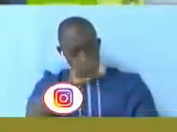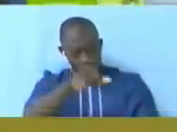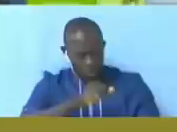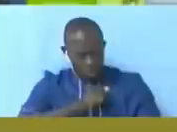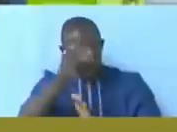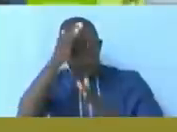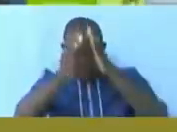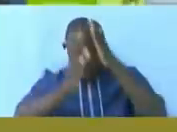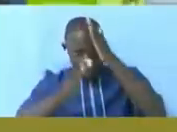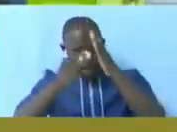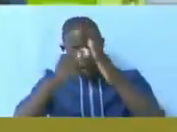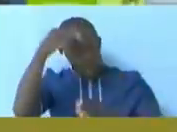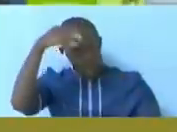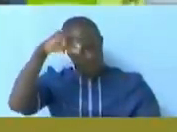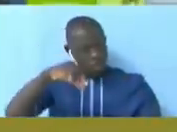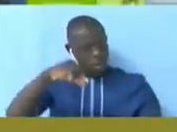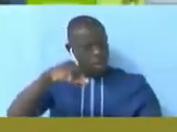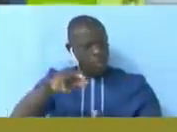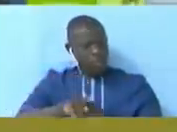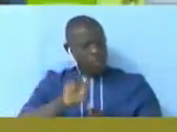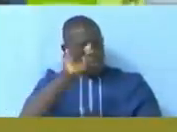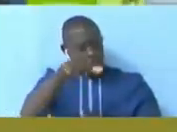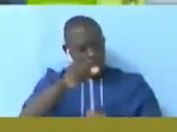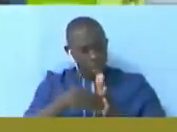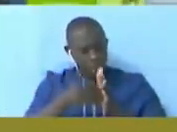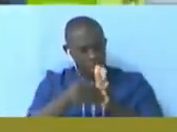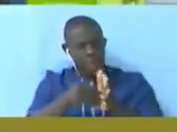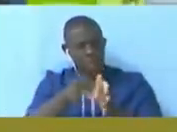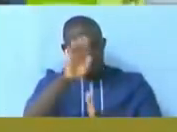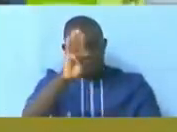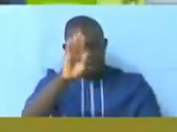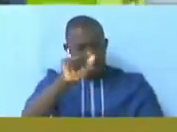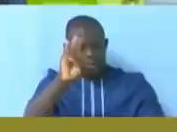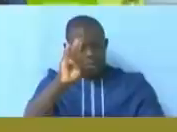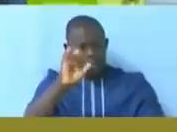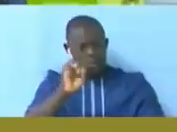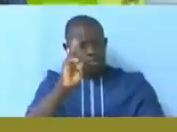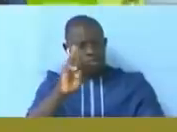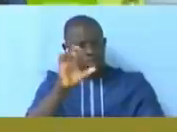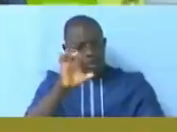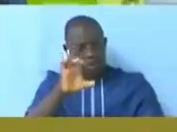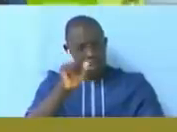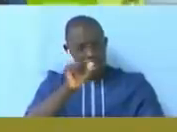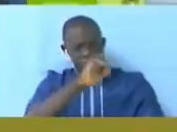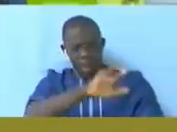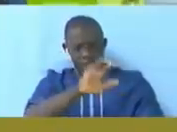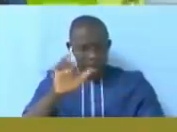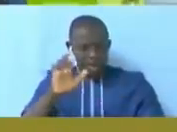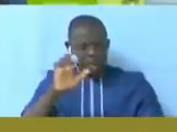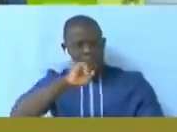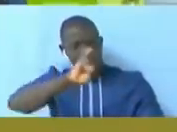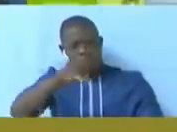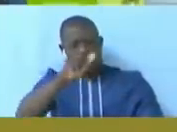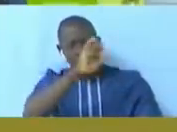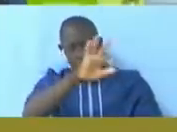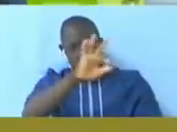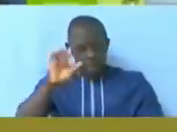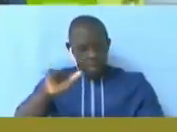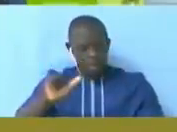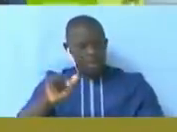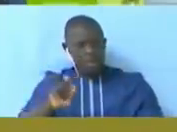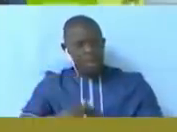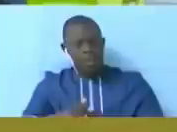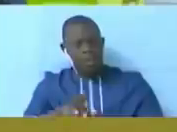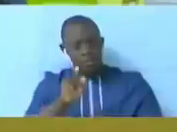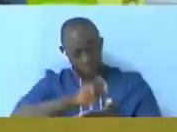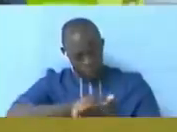your commander Babkar Jata who's writing to me. The letter is rude and sulky. Otumole nata fai bringa diamo